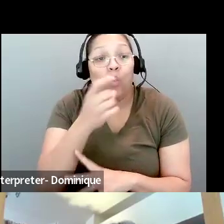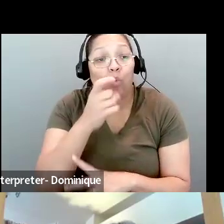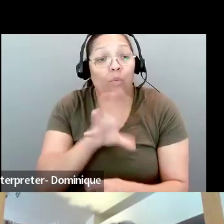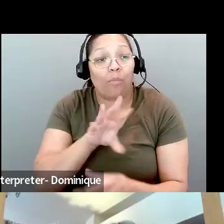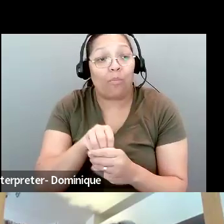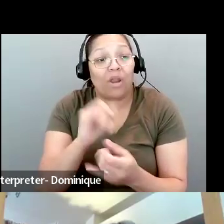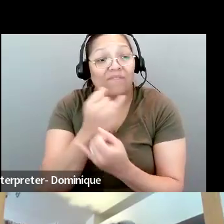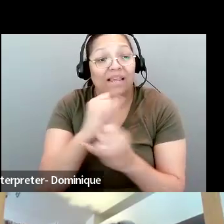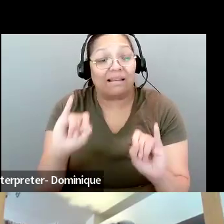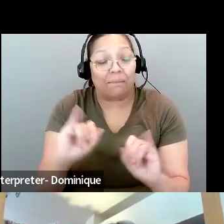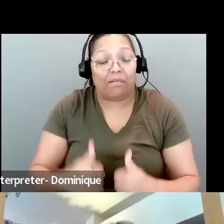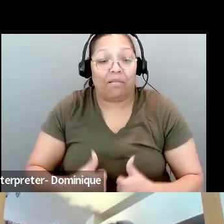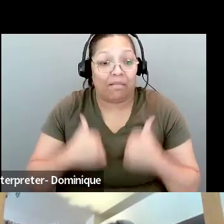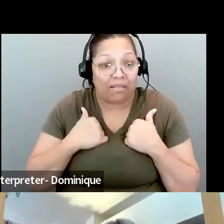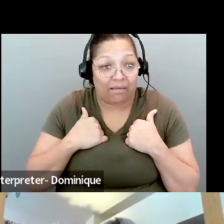Independent Living Network.